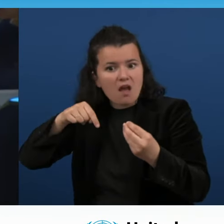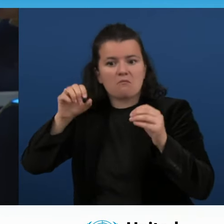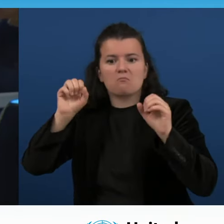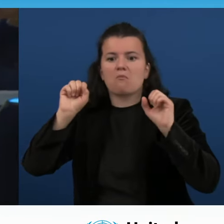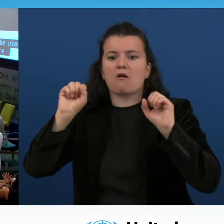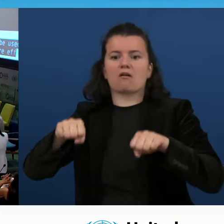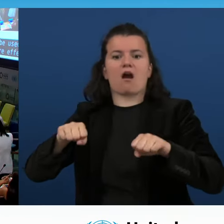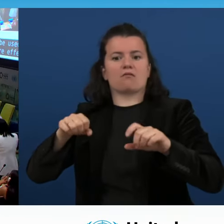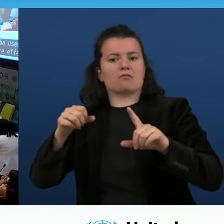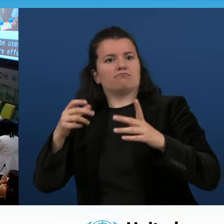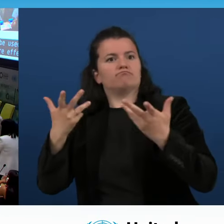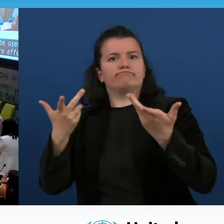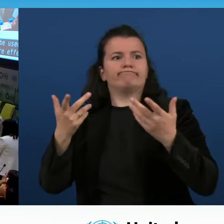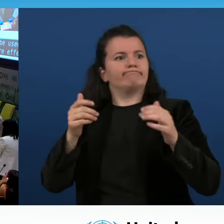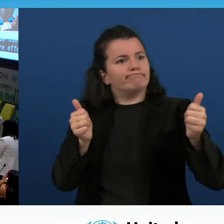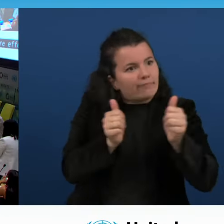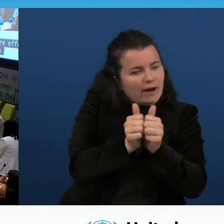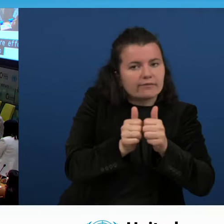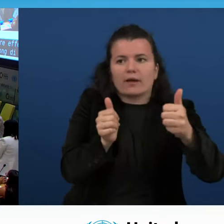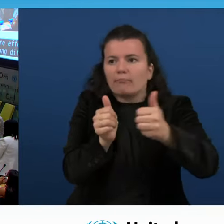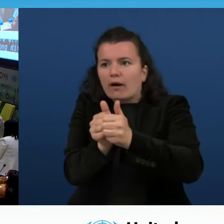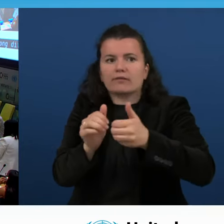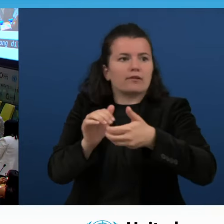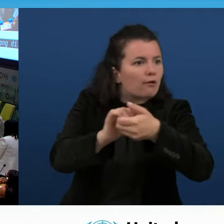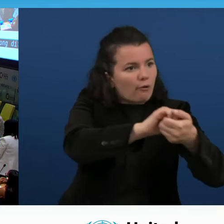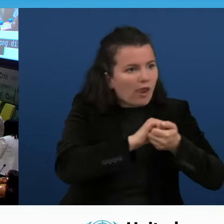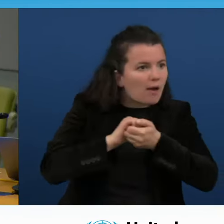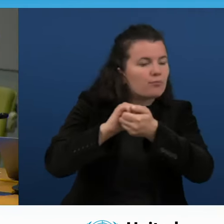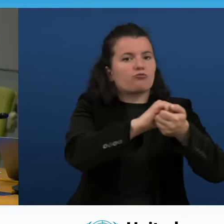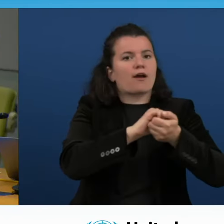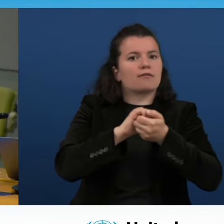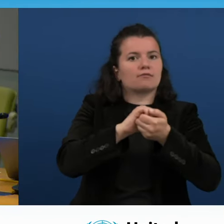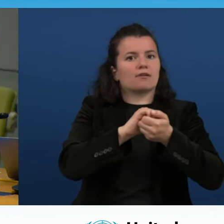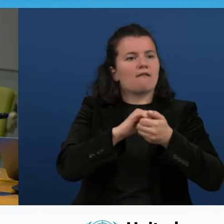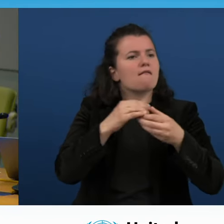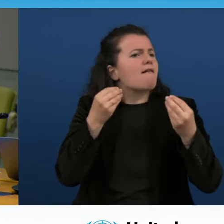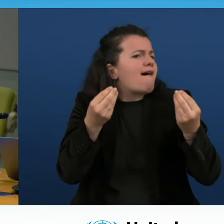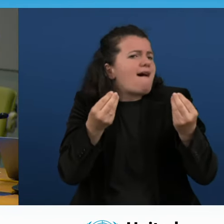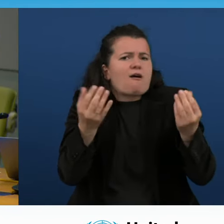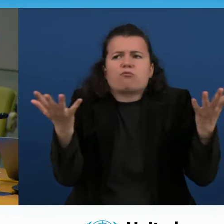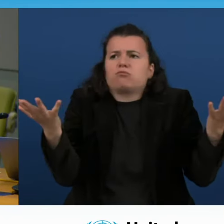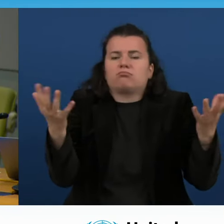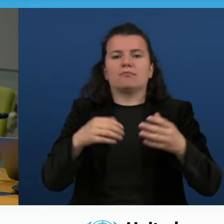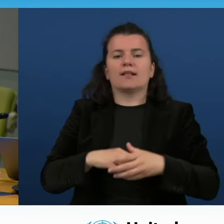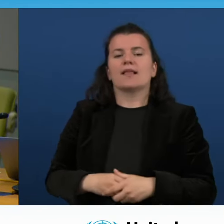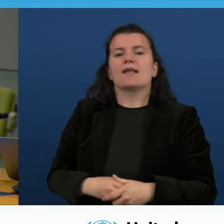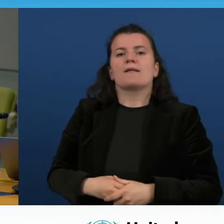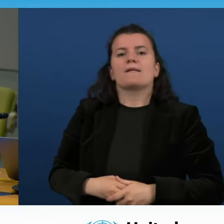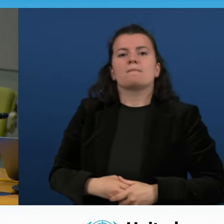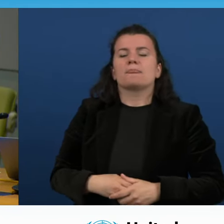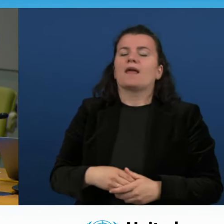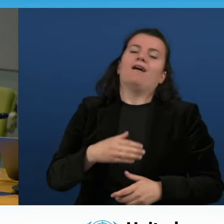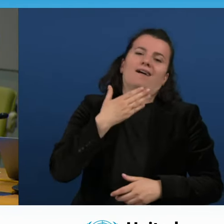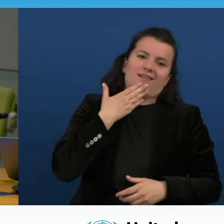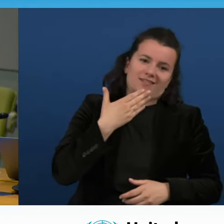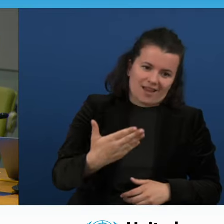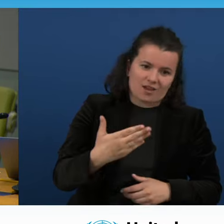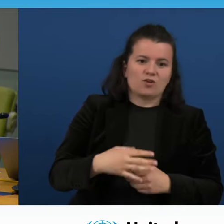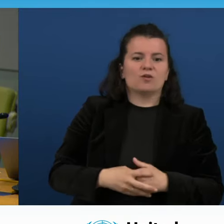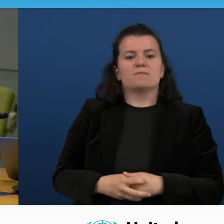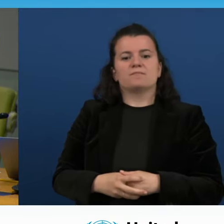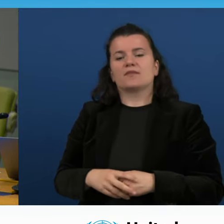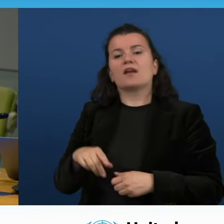you. Thank you for that question. Obviously, for example, for the African Youth Commission, the LYC, I think the LYC